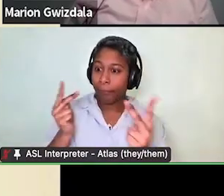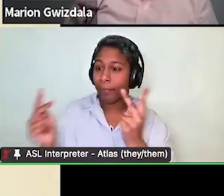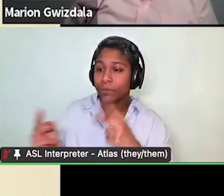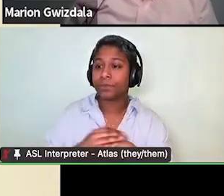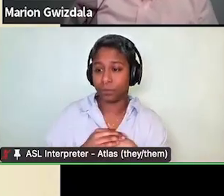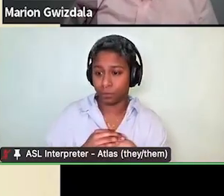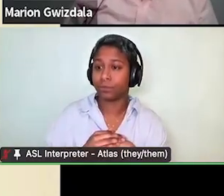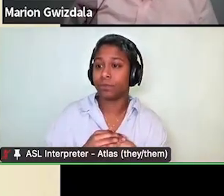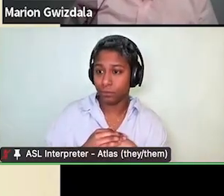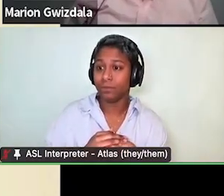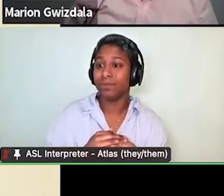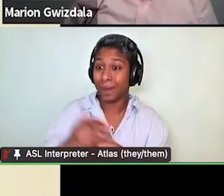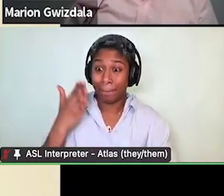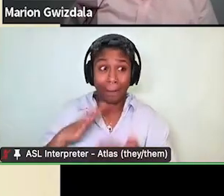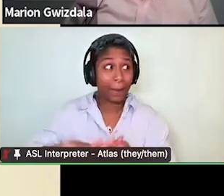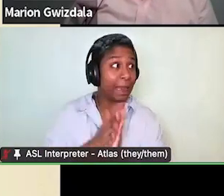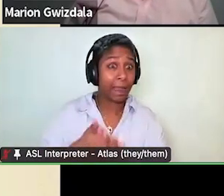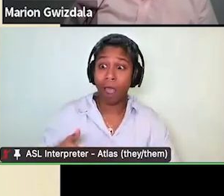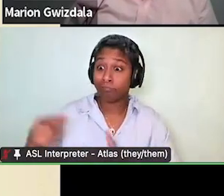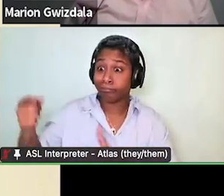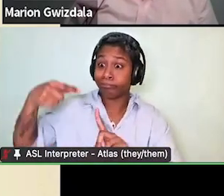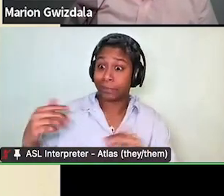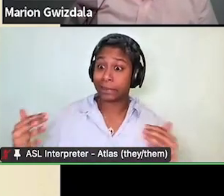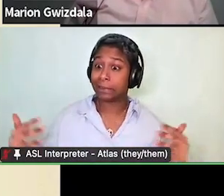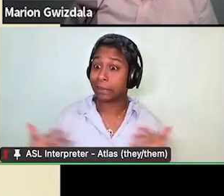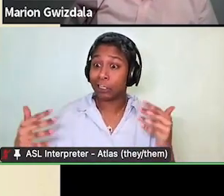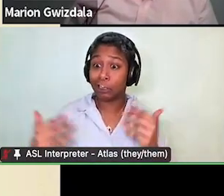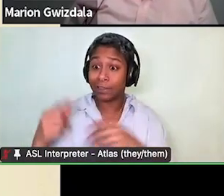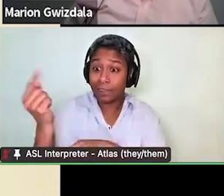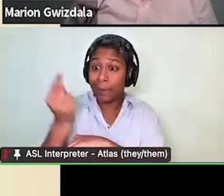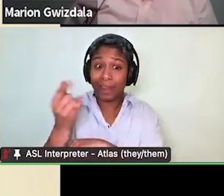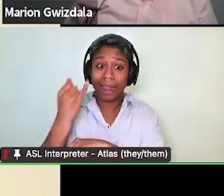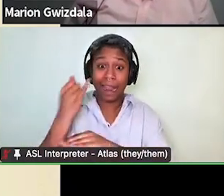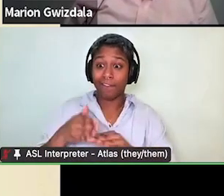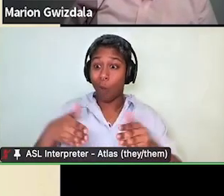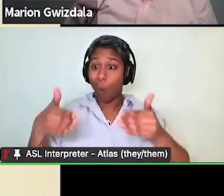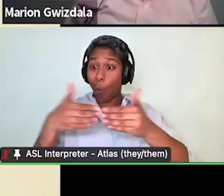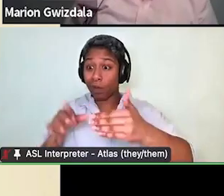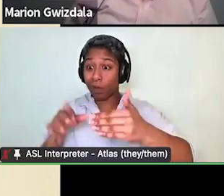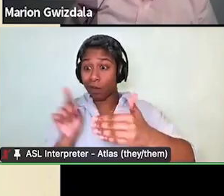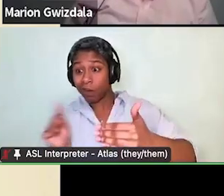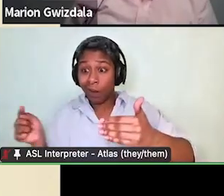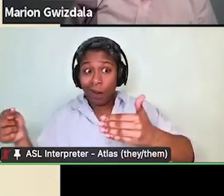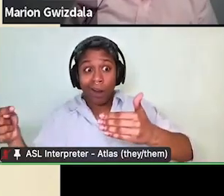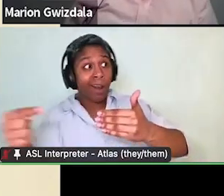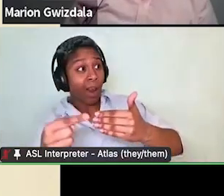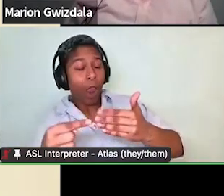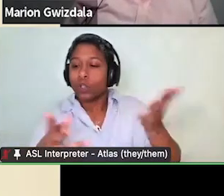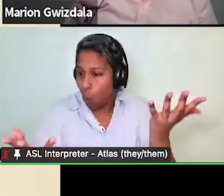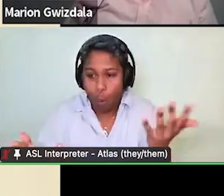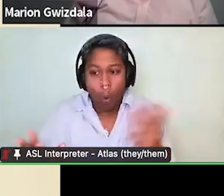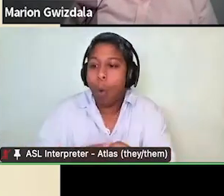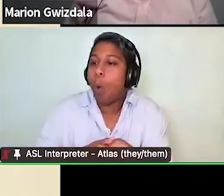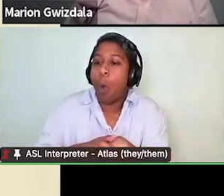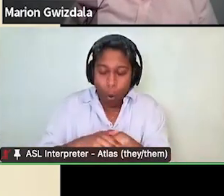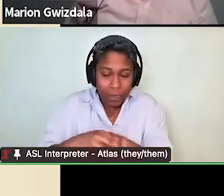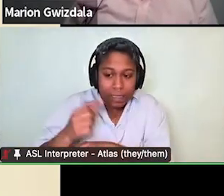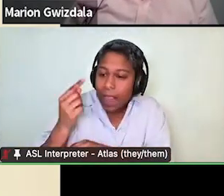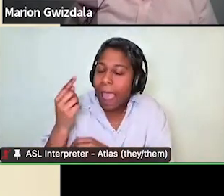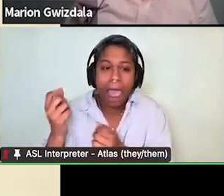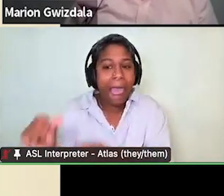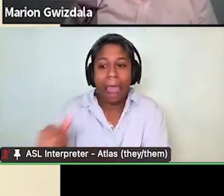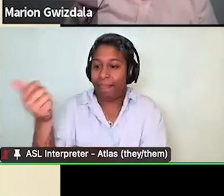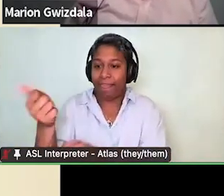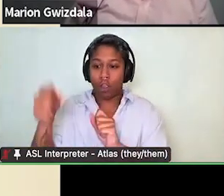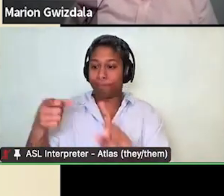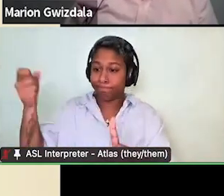by something as they turn a corner. So many things that can cause the dog to be out of control that indicates